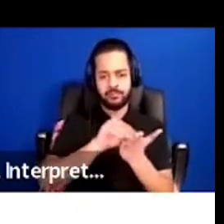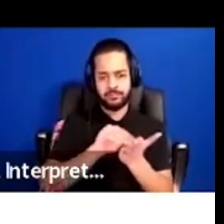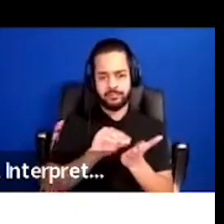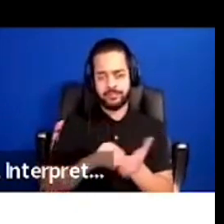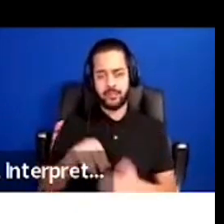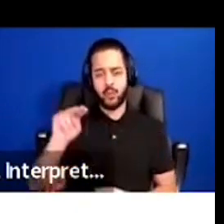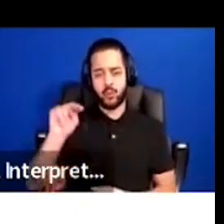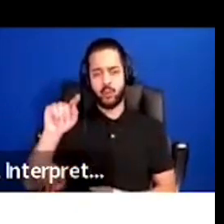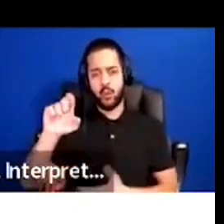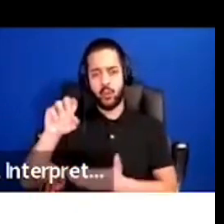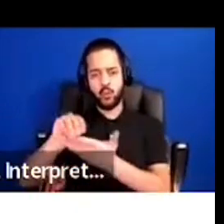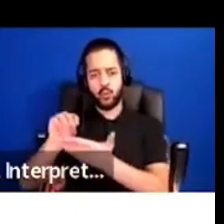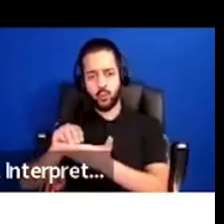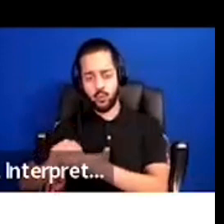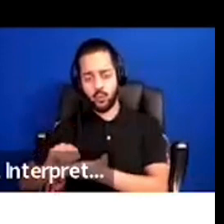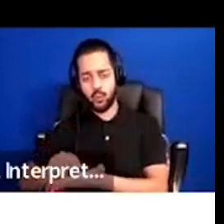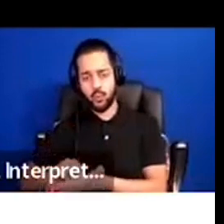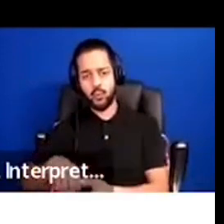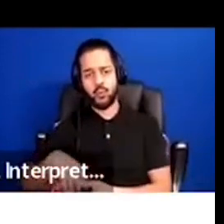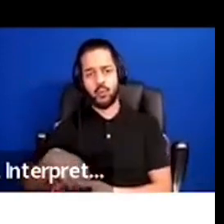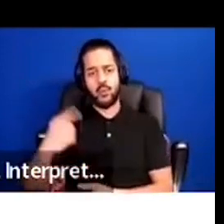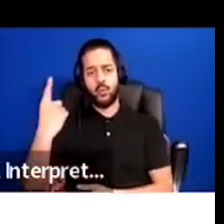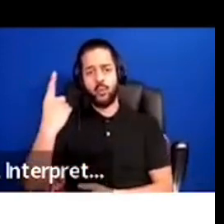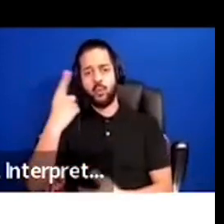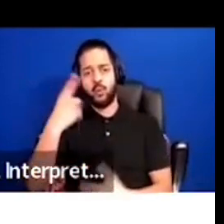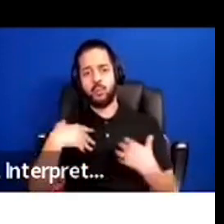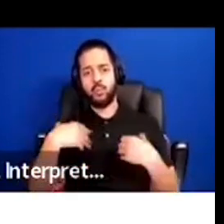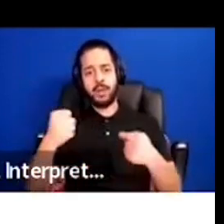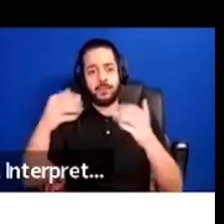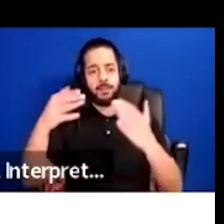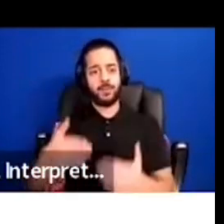and one brave soul to be a